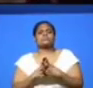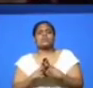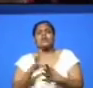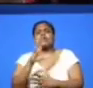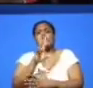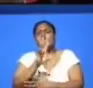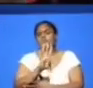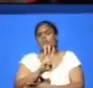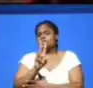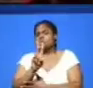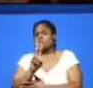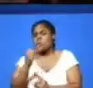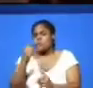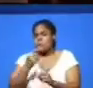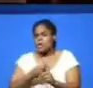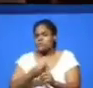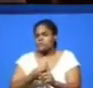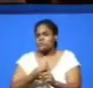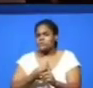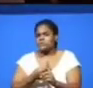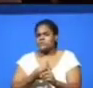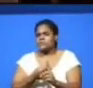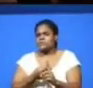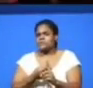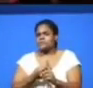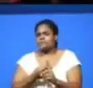42 months. I'd like you to underline